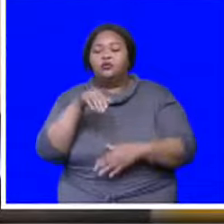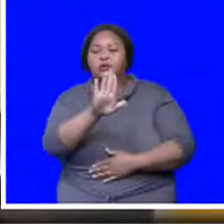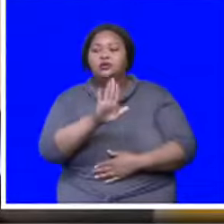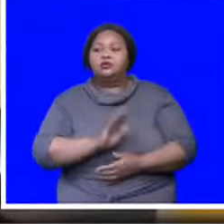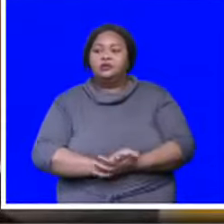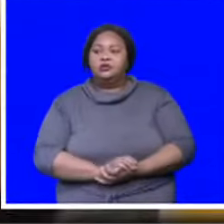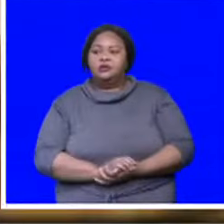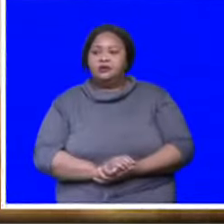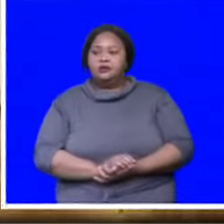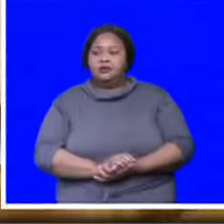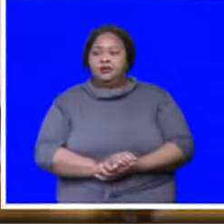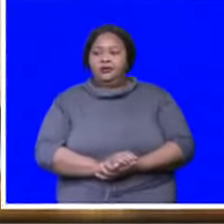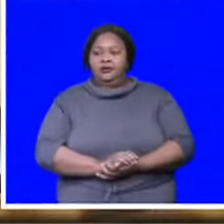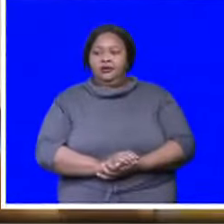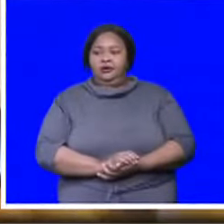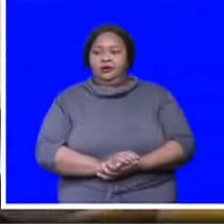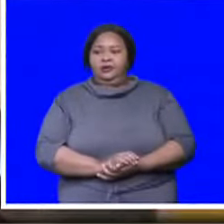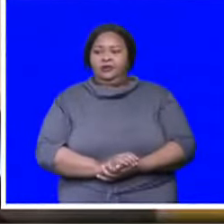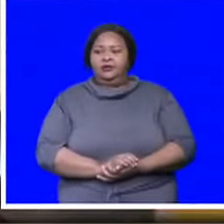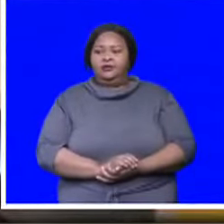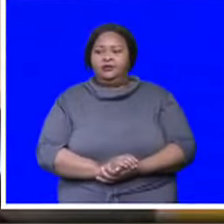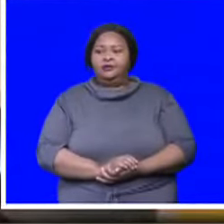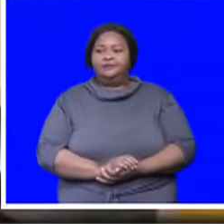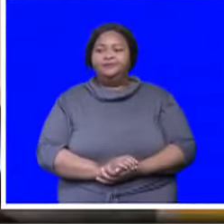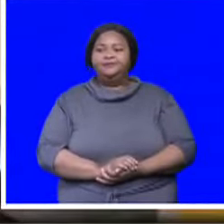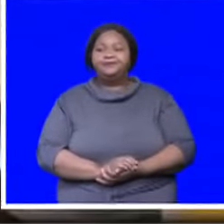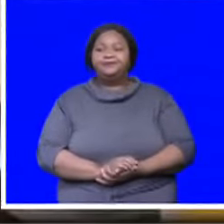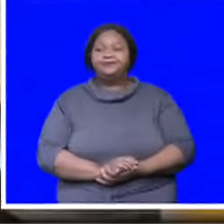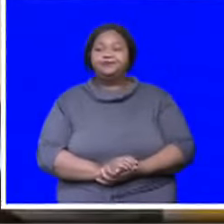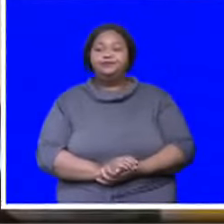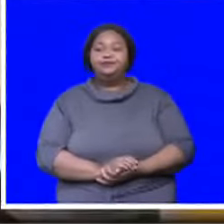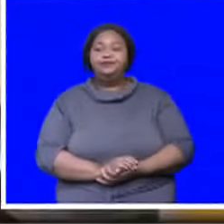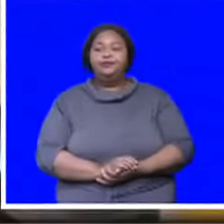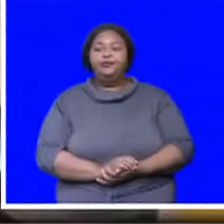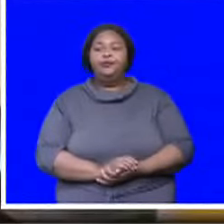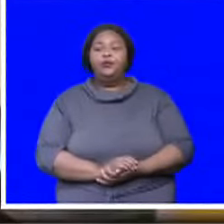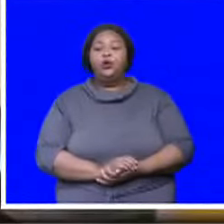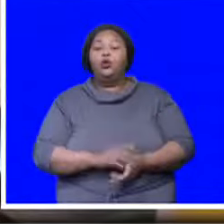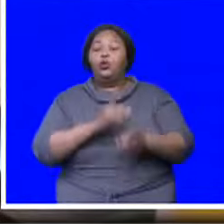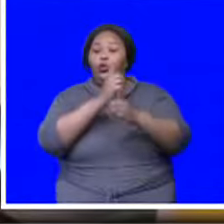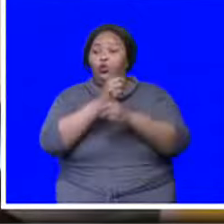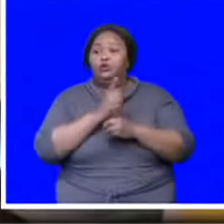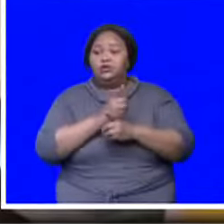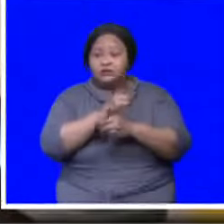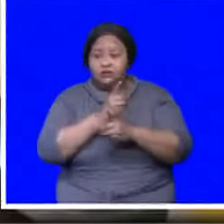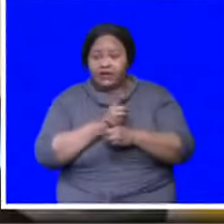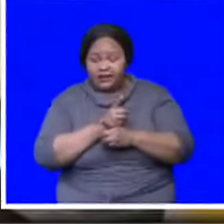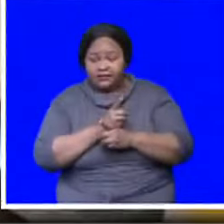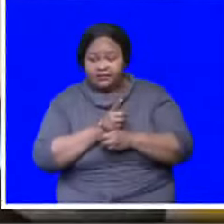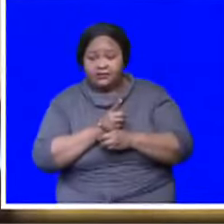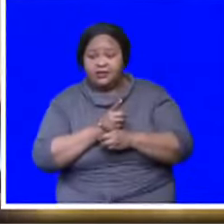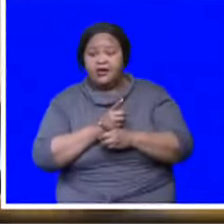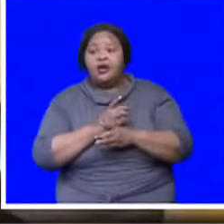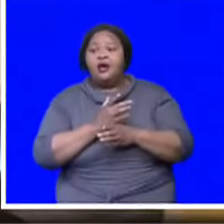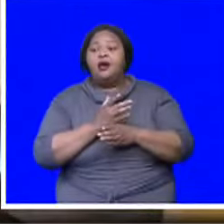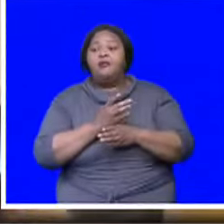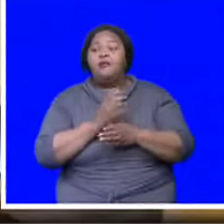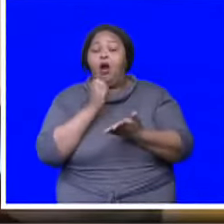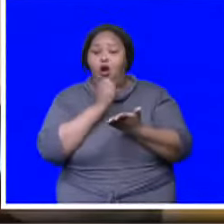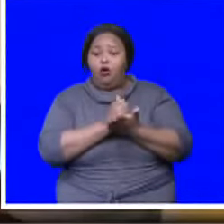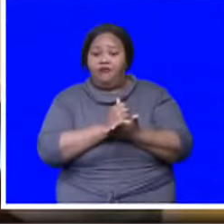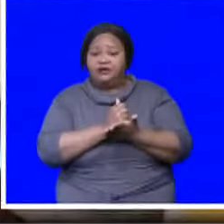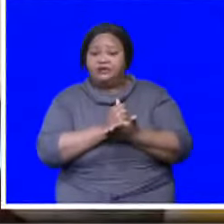from the boardroom table conversation to a kitchen table conversation, whereby